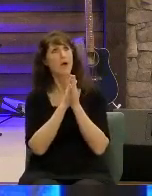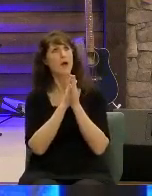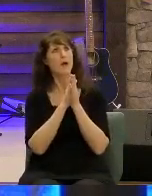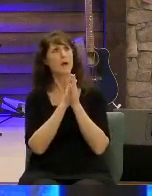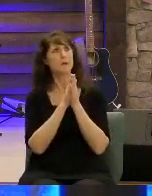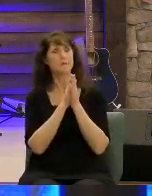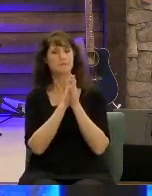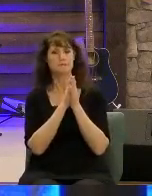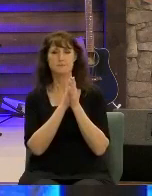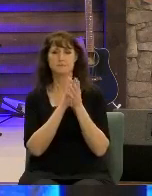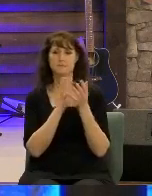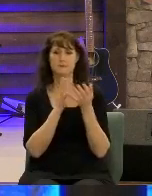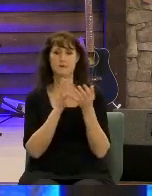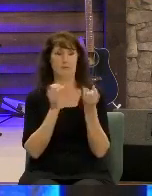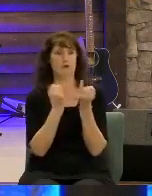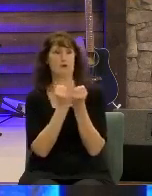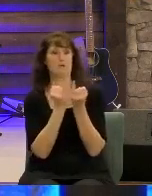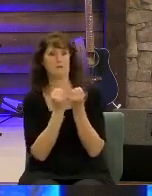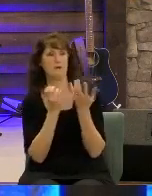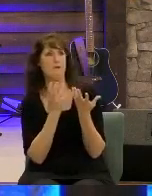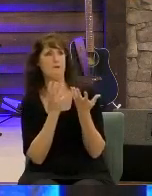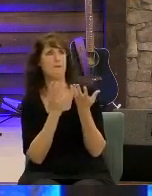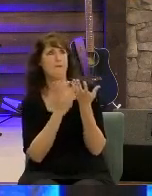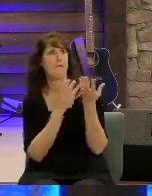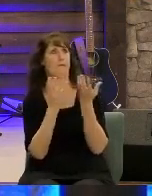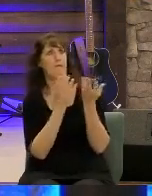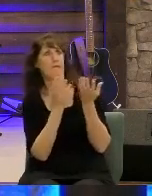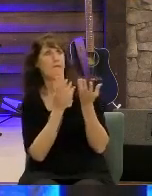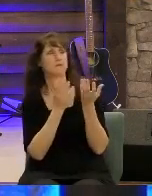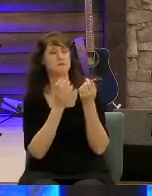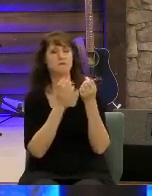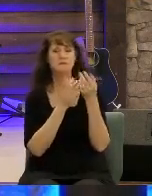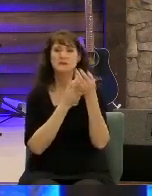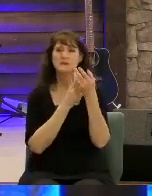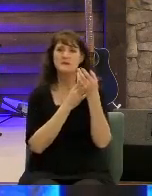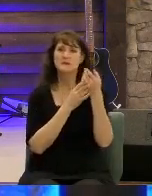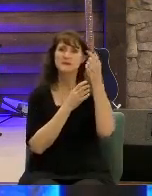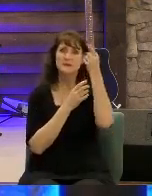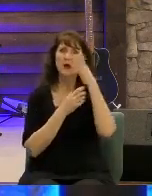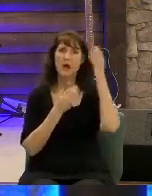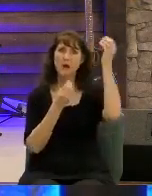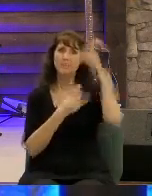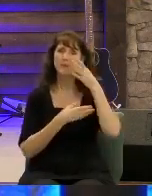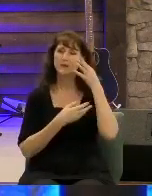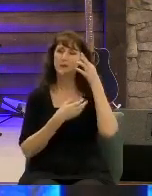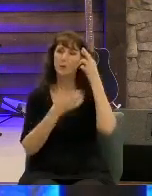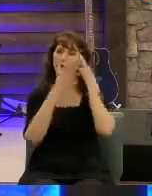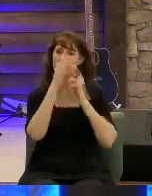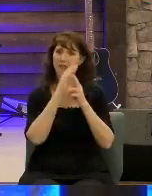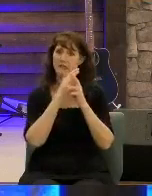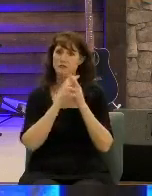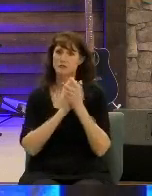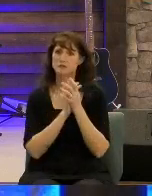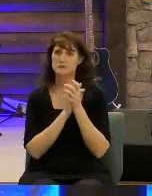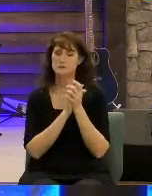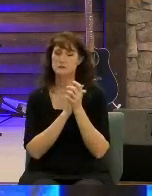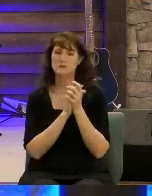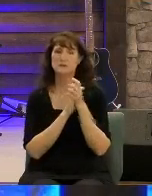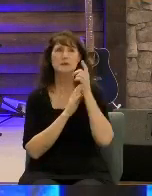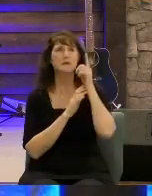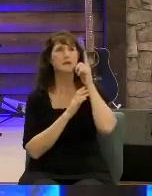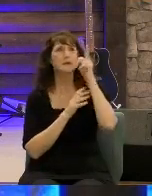seeking revelation. And God gave it to me. God gave it to me. He changed my life.